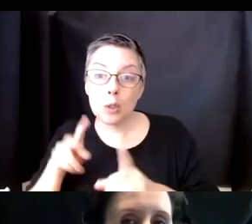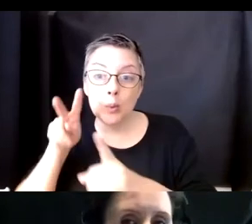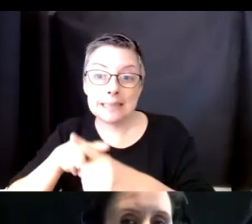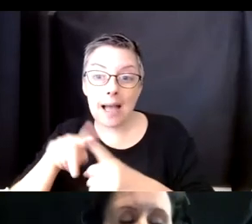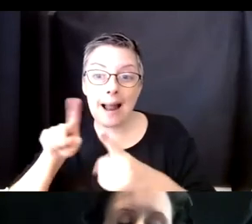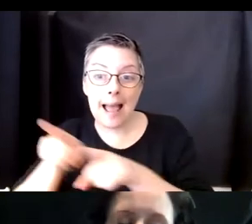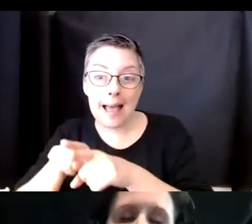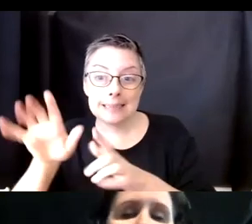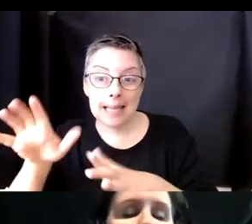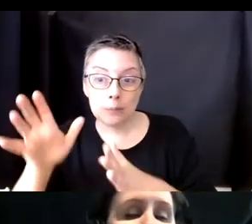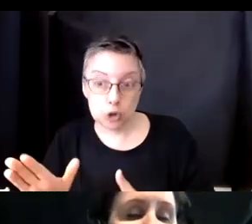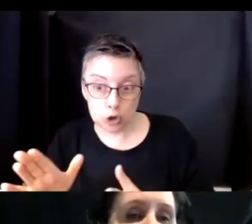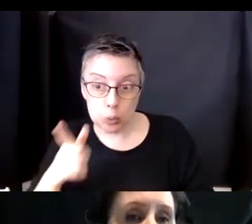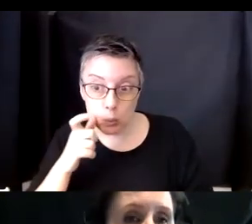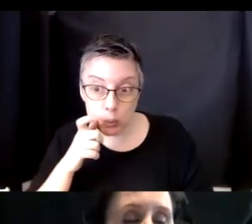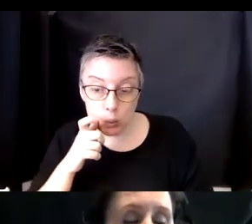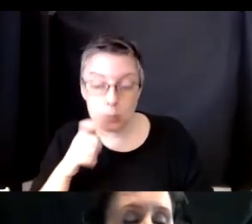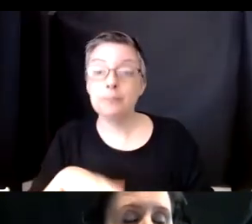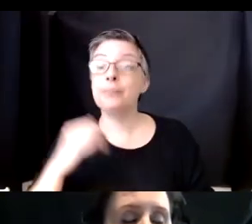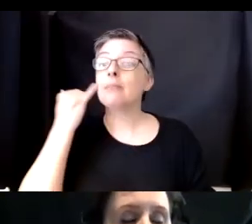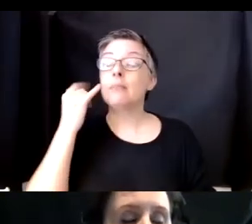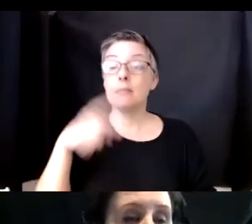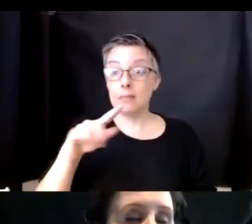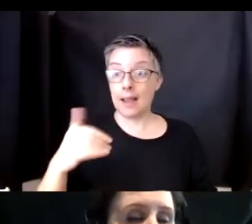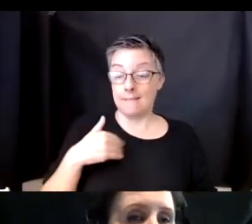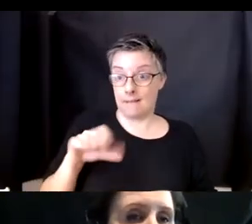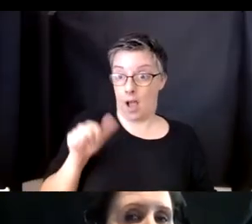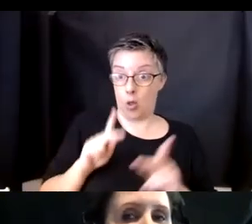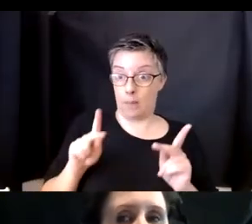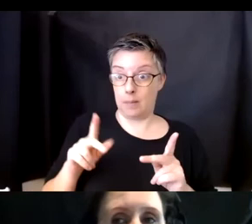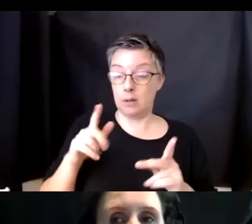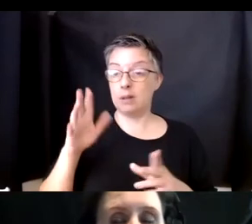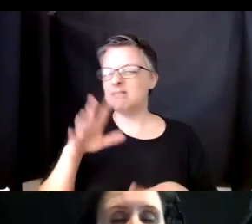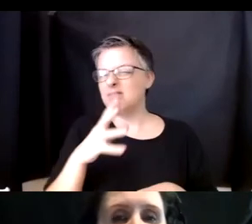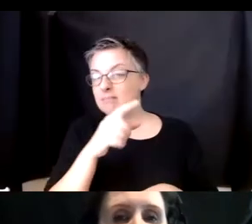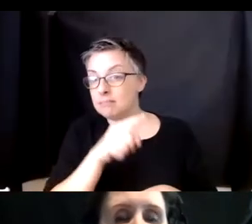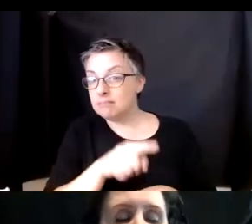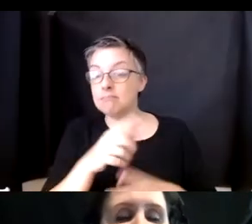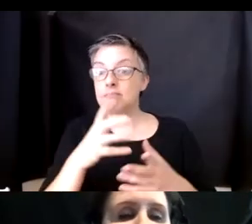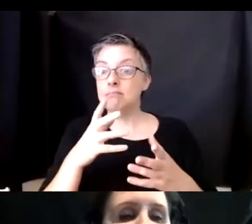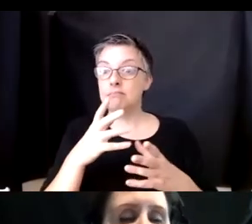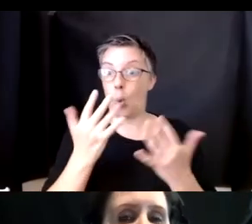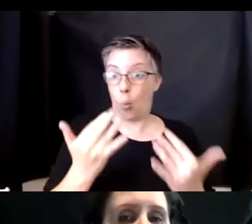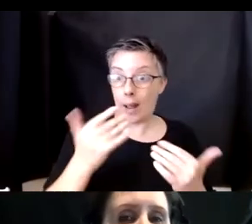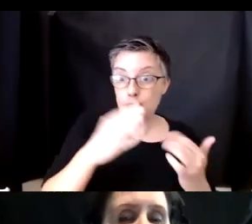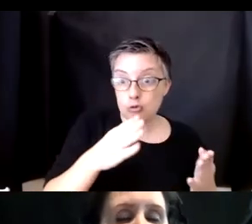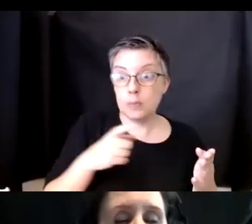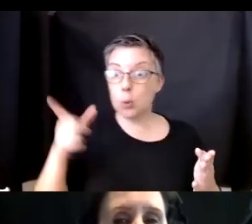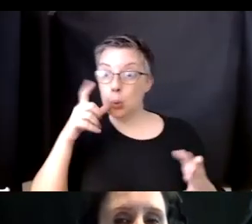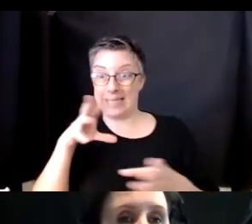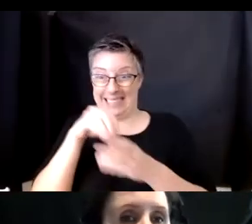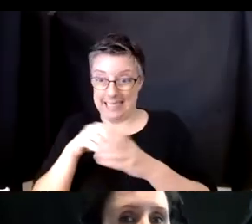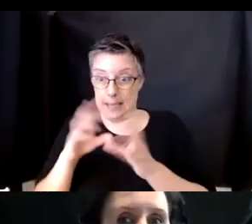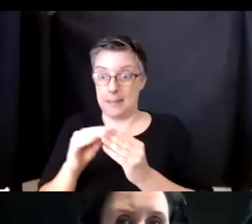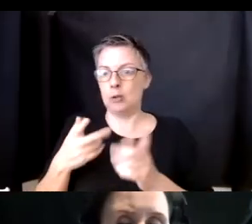the captioner? If you have other people out of the waiting room, but they're now in the meeting, you can assign that